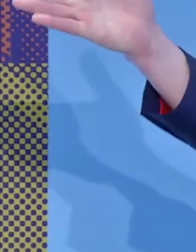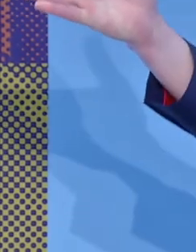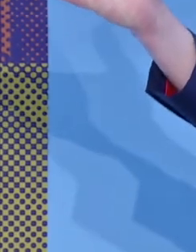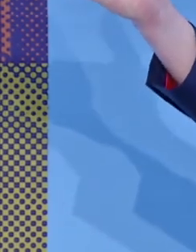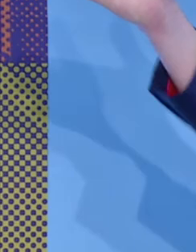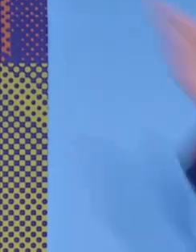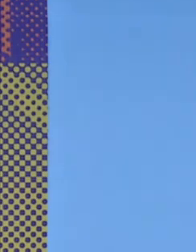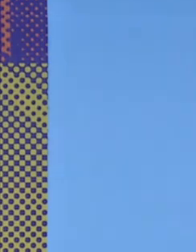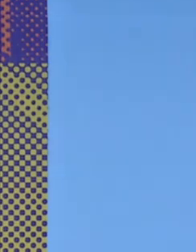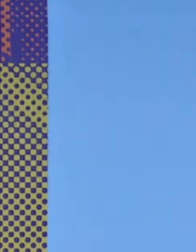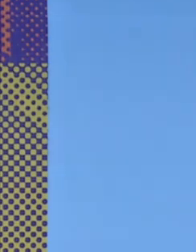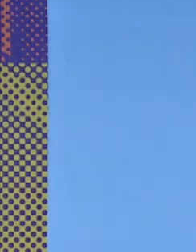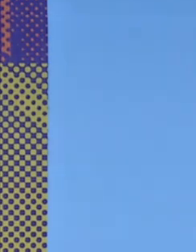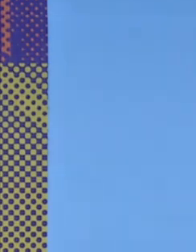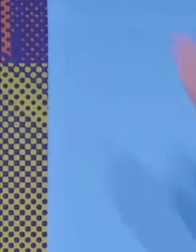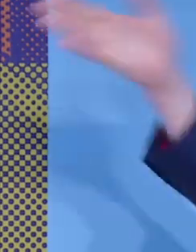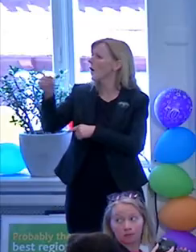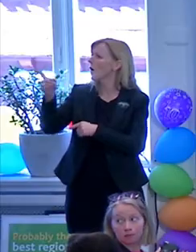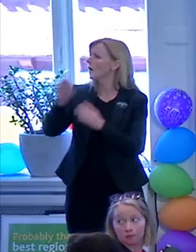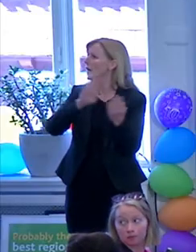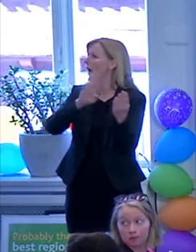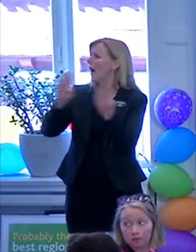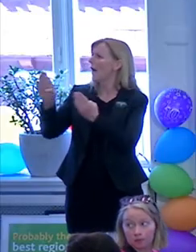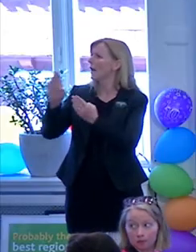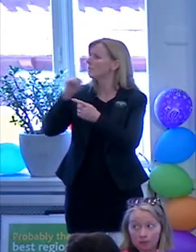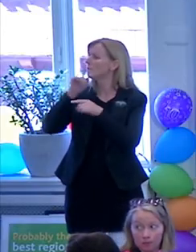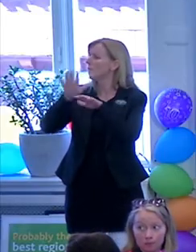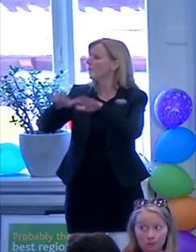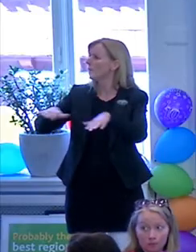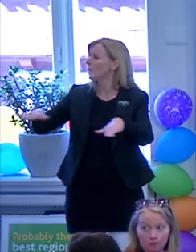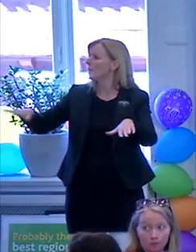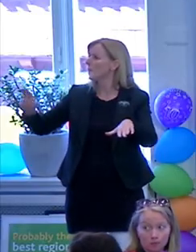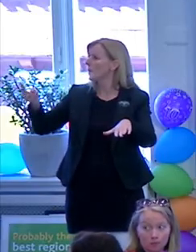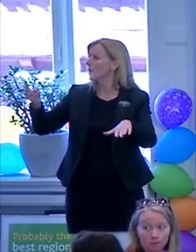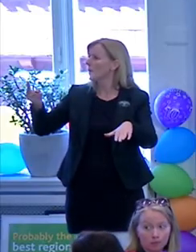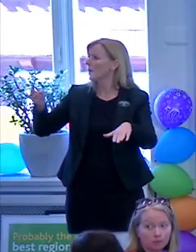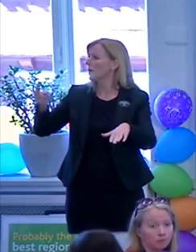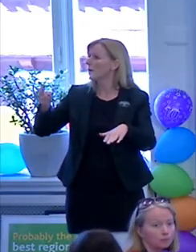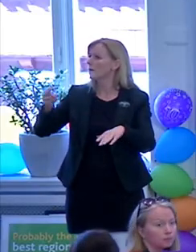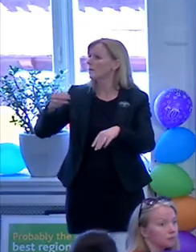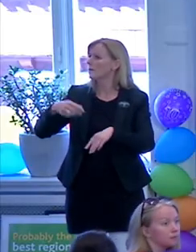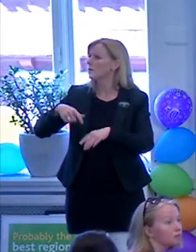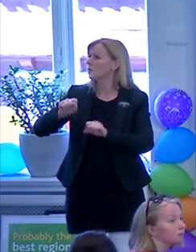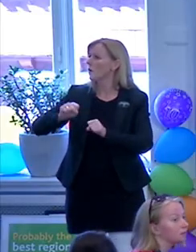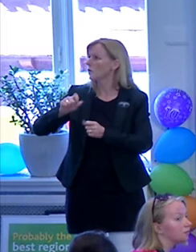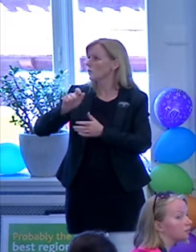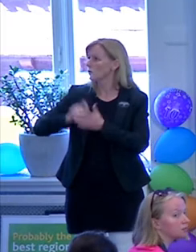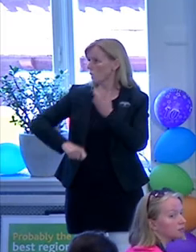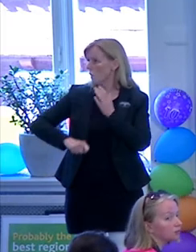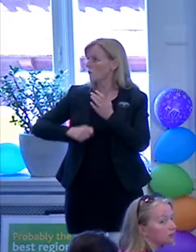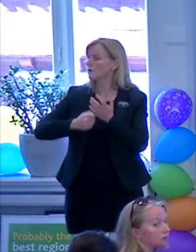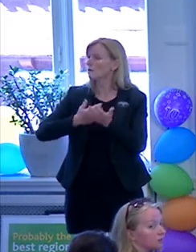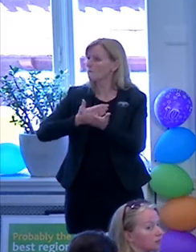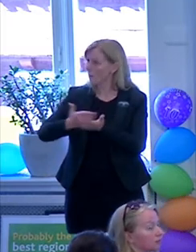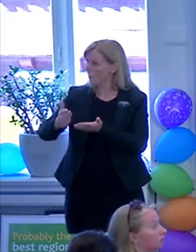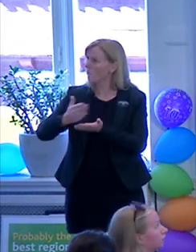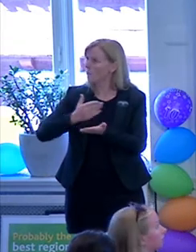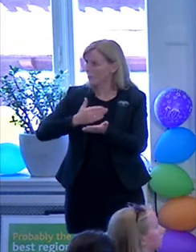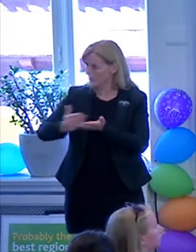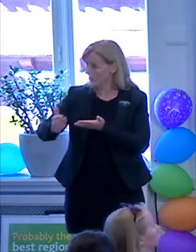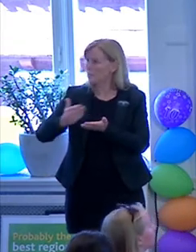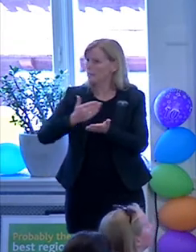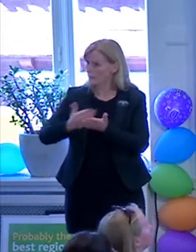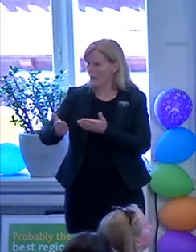ask the people in the hallway to keep their voices down a bit so that we can carry on